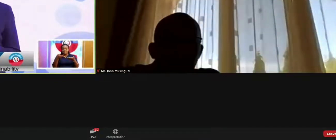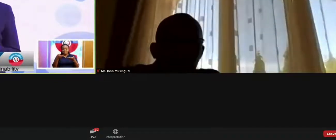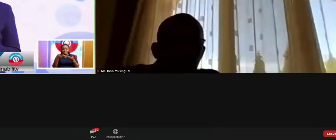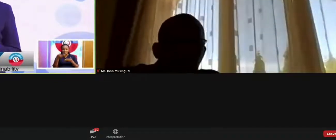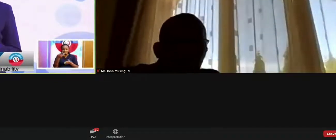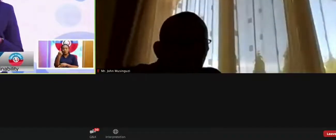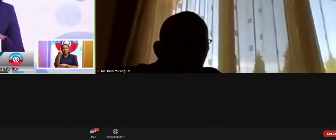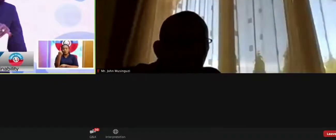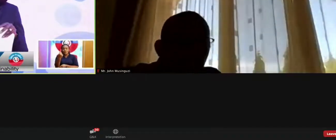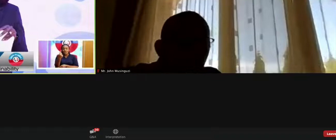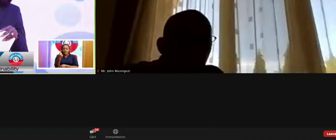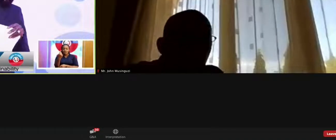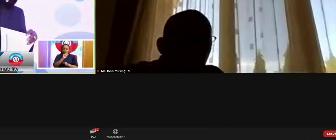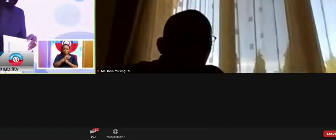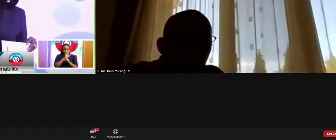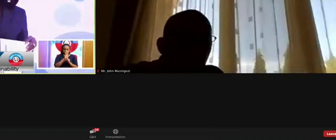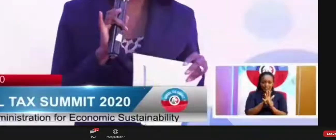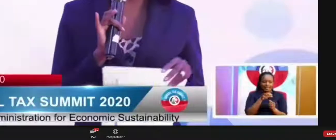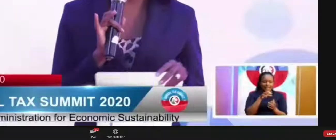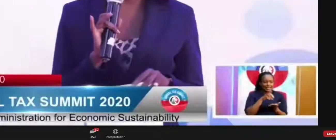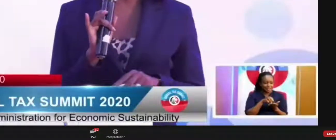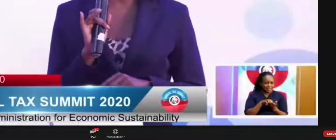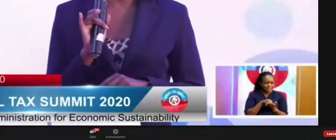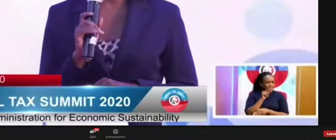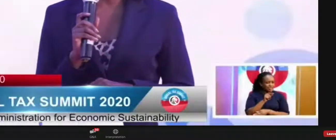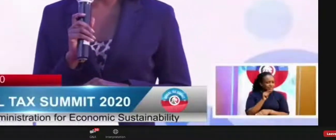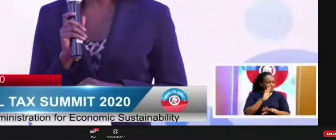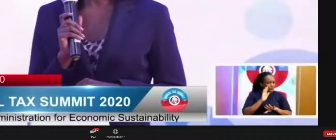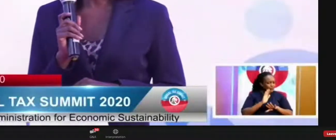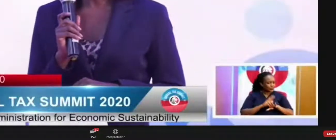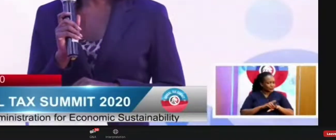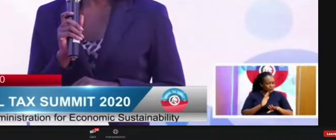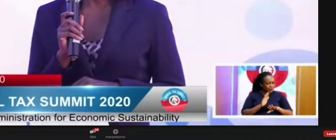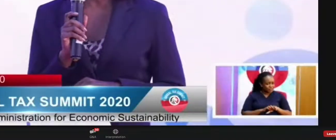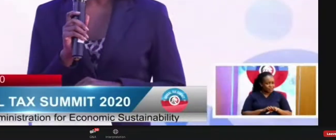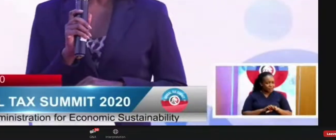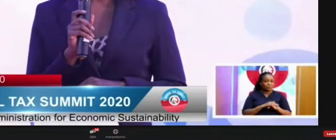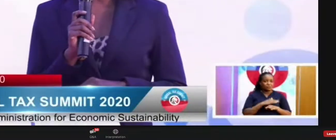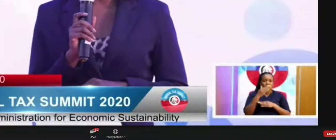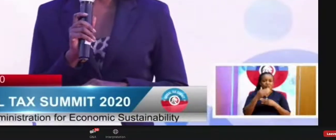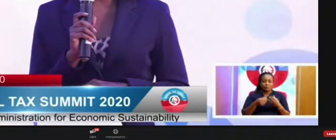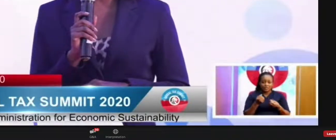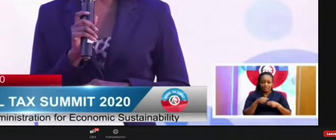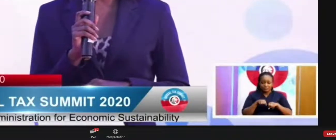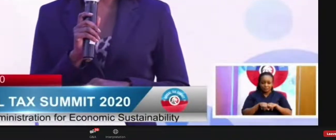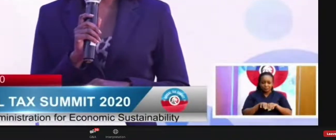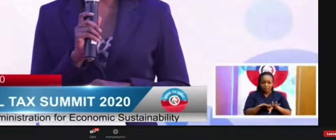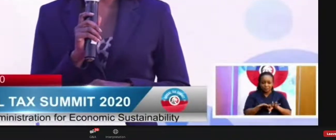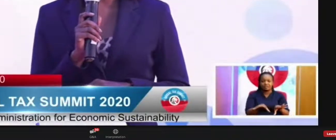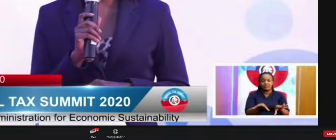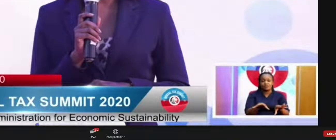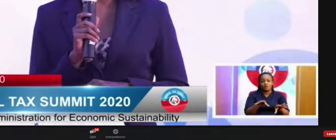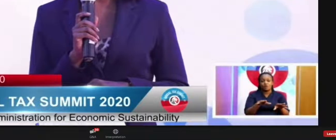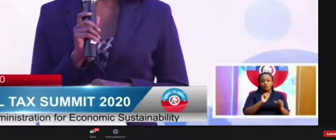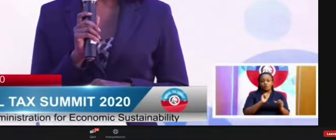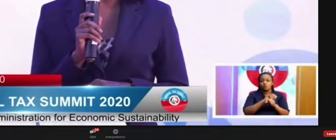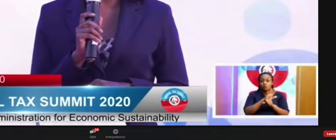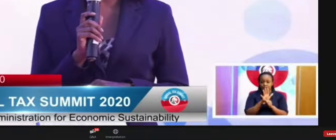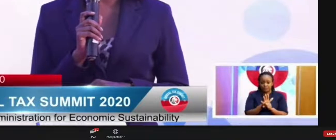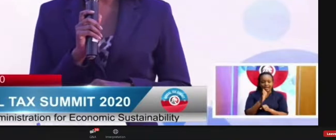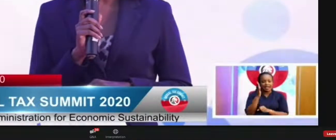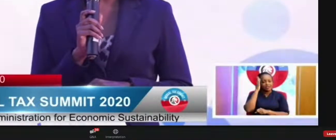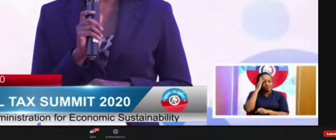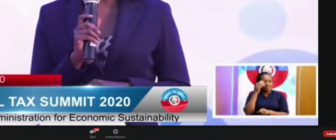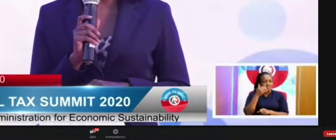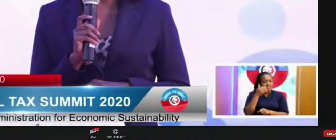Now, whilst that was good for containing the spread of COVID-19, I'm sure it no doubt had some serious effects on